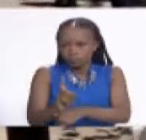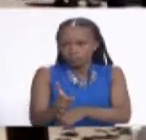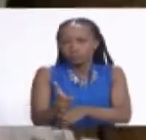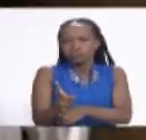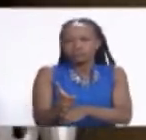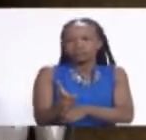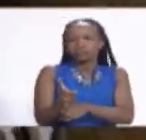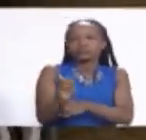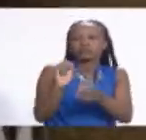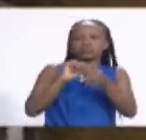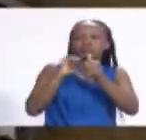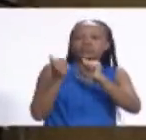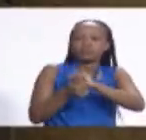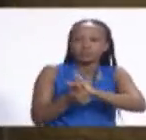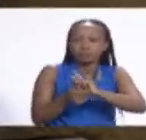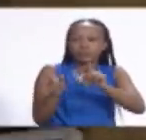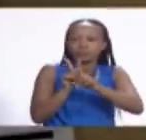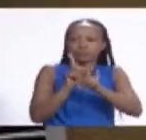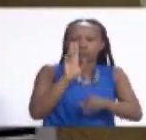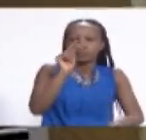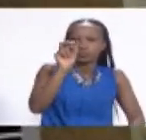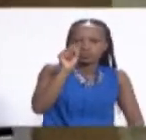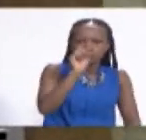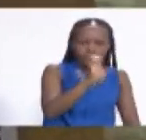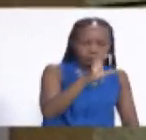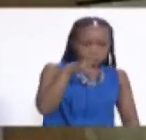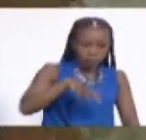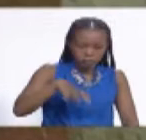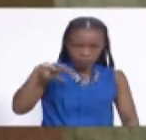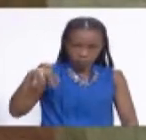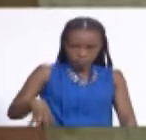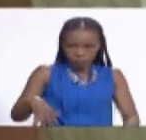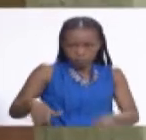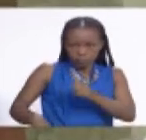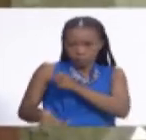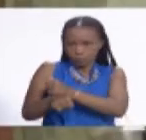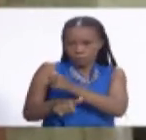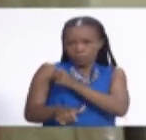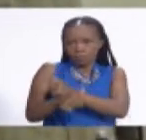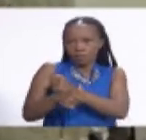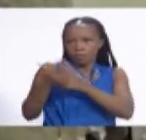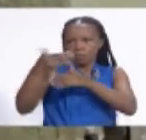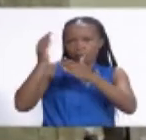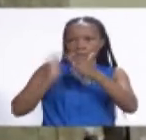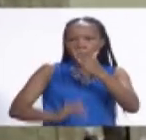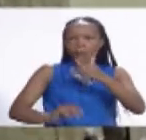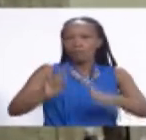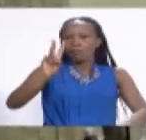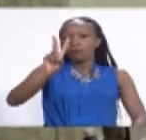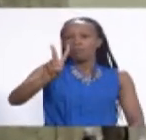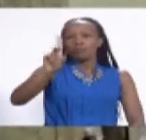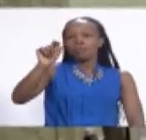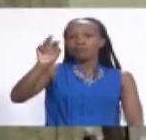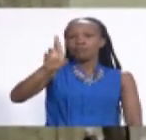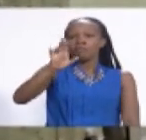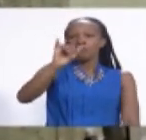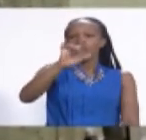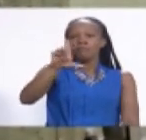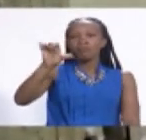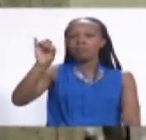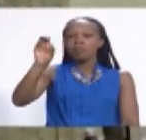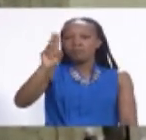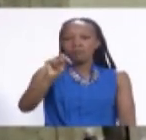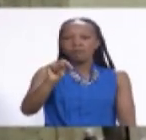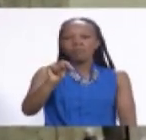grace to the exchange as the NSE market capitalization threatened to fall below the 2 trillion mark. Busara Naman for Ebru